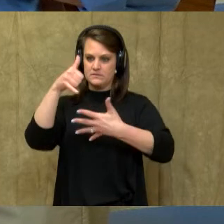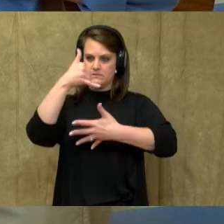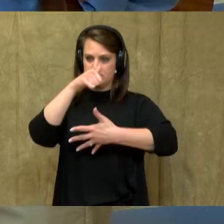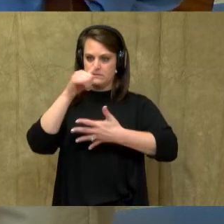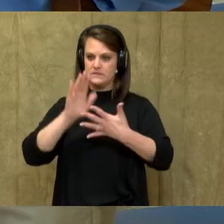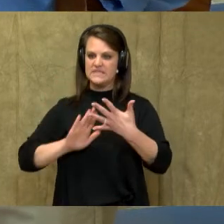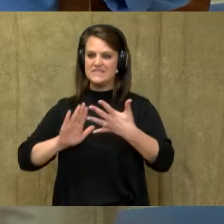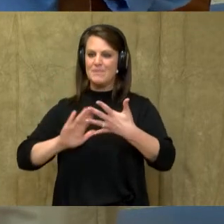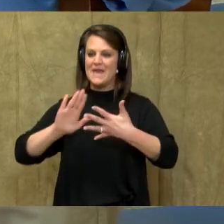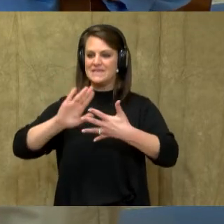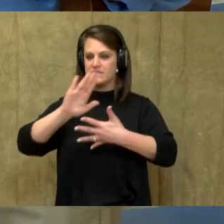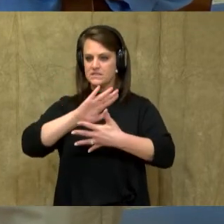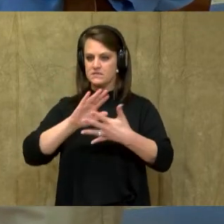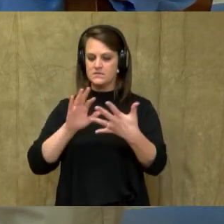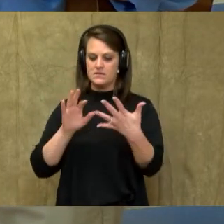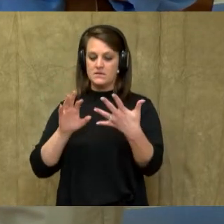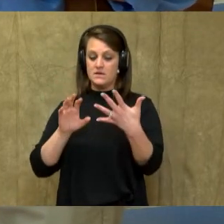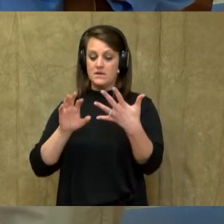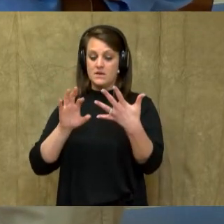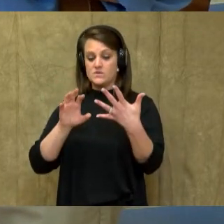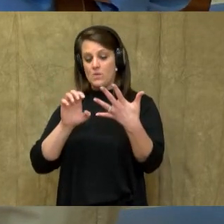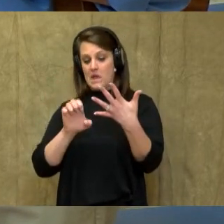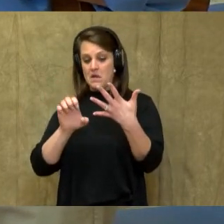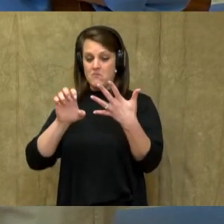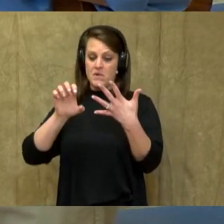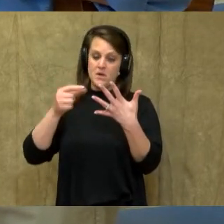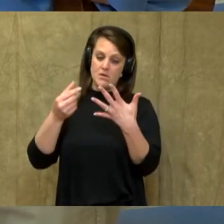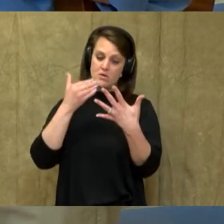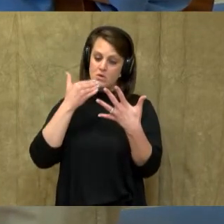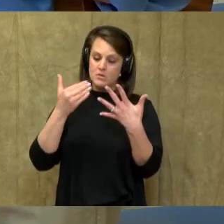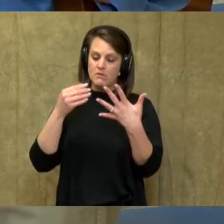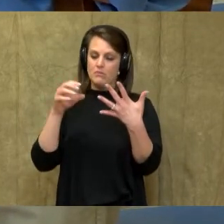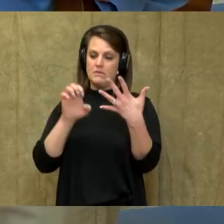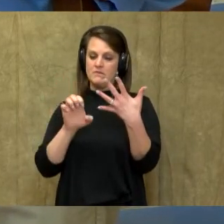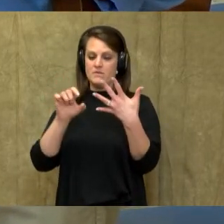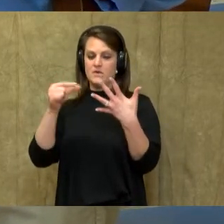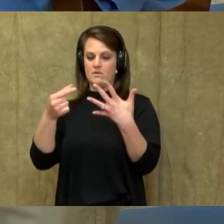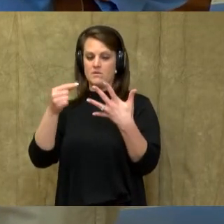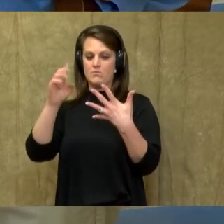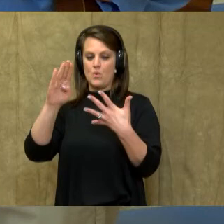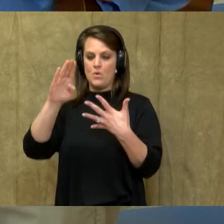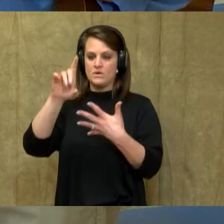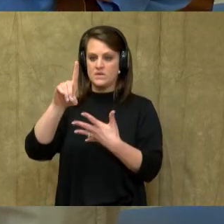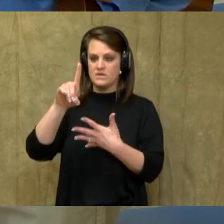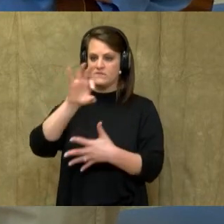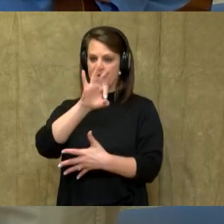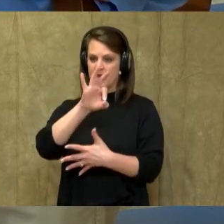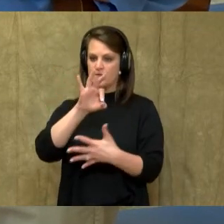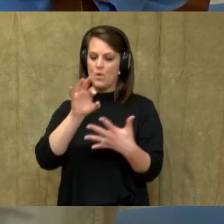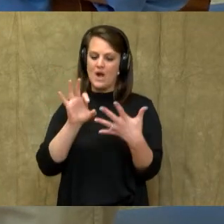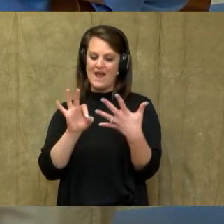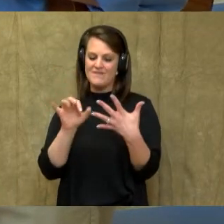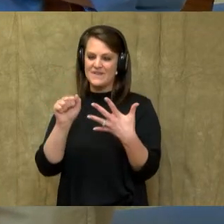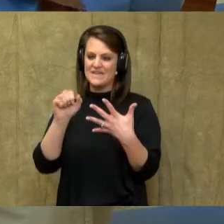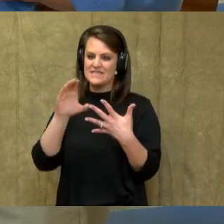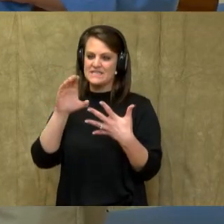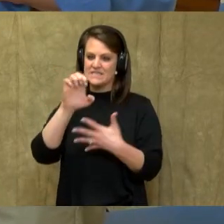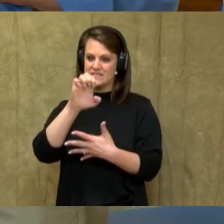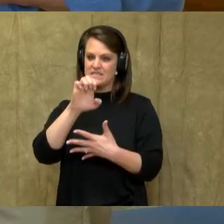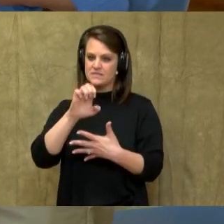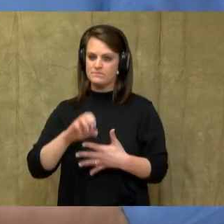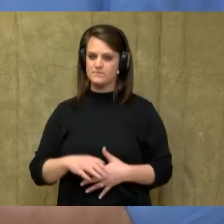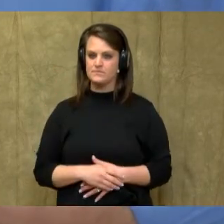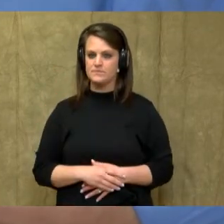staff using a sentence like, every good boy does fine, or the word face,